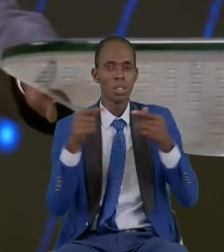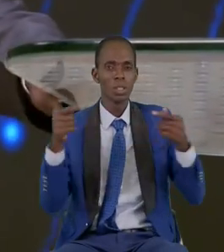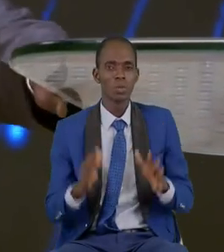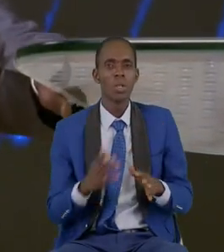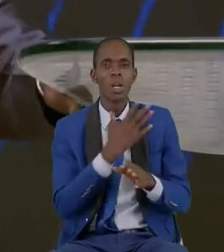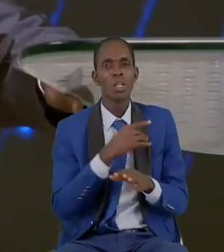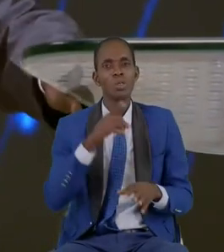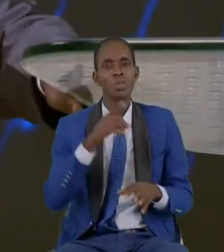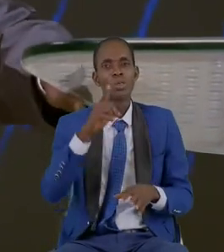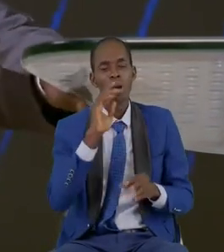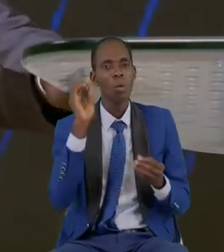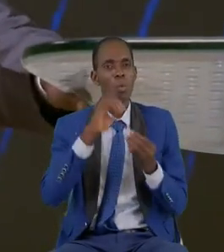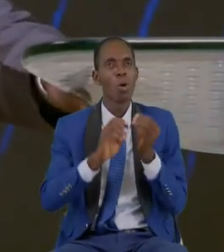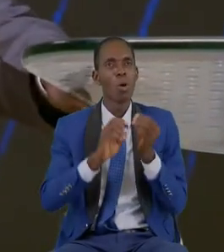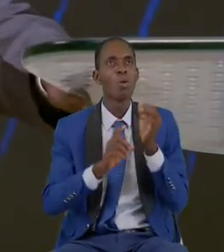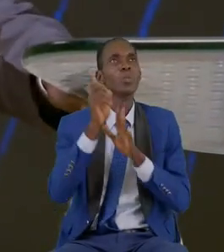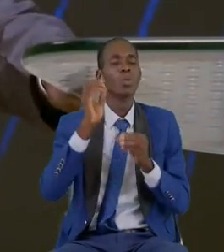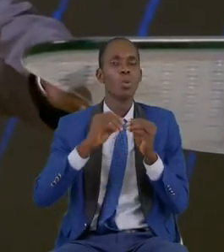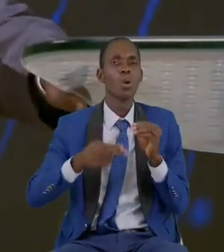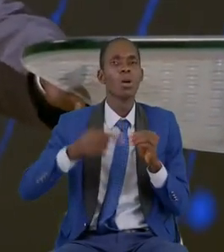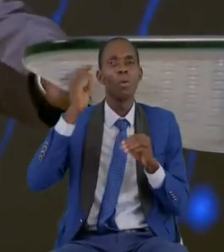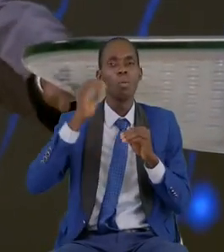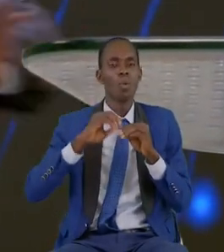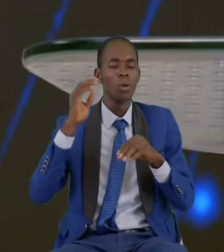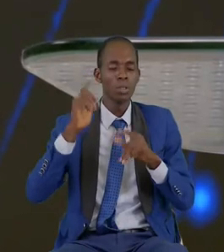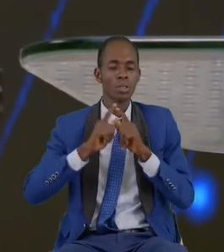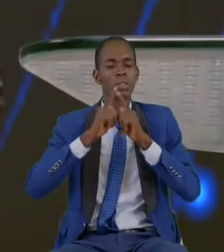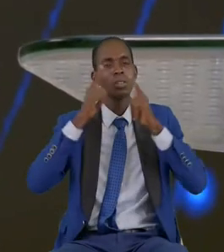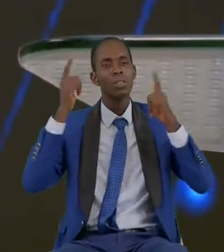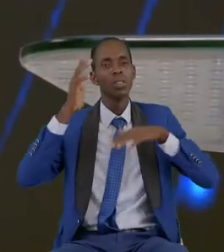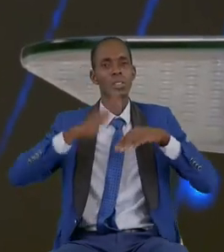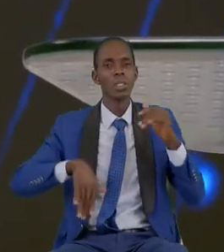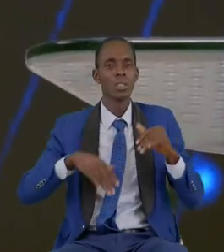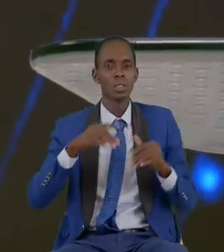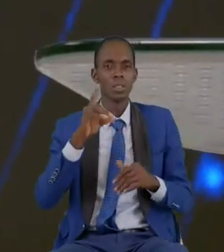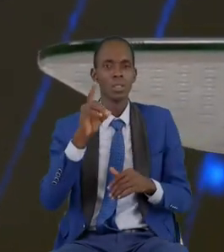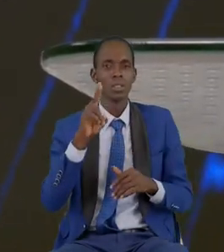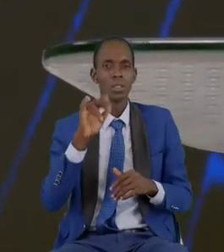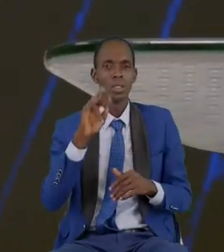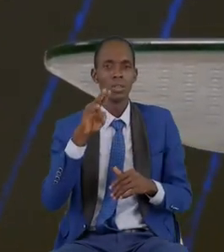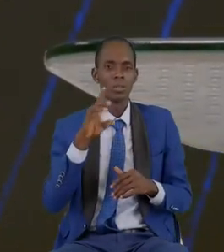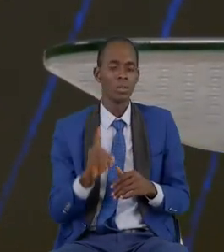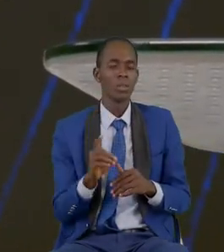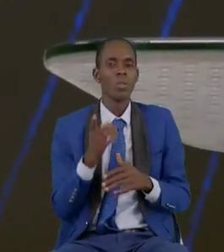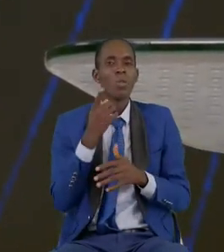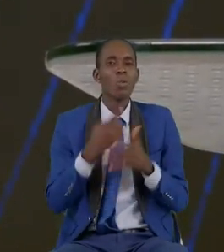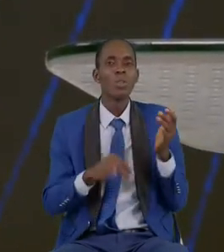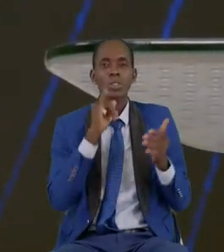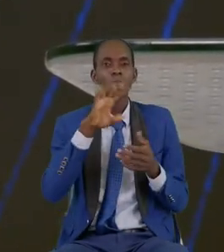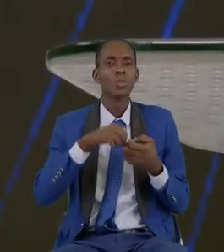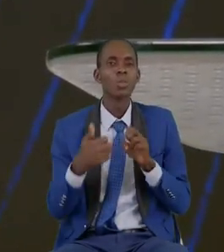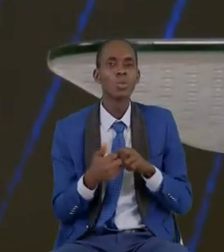and taller and greater than David. What's your problem? Our fears are